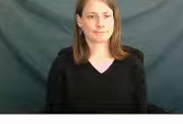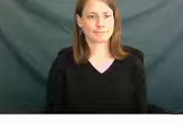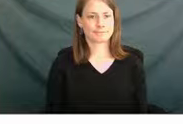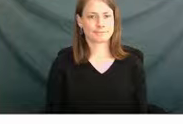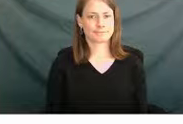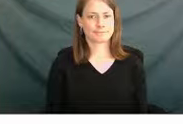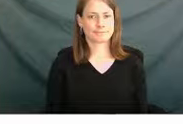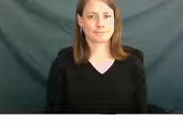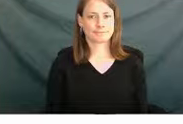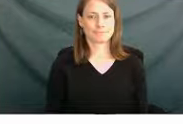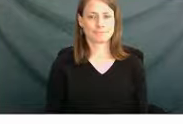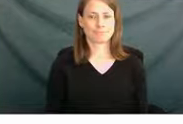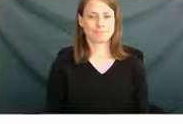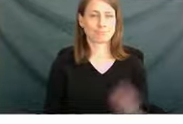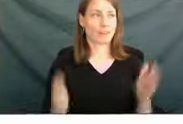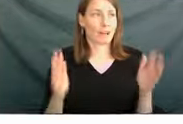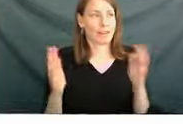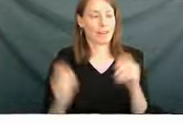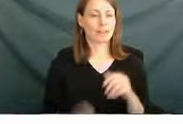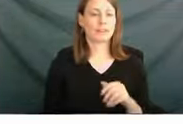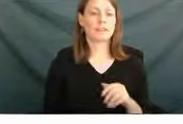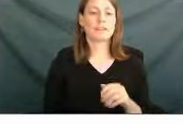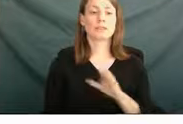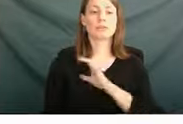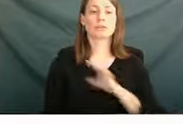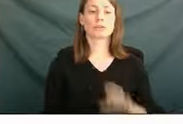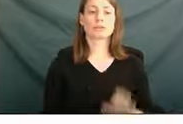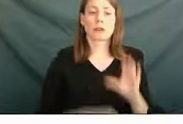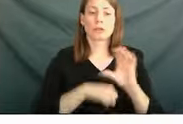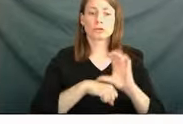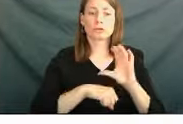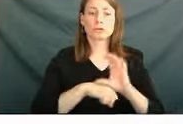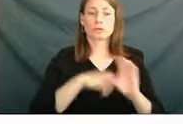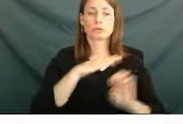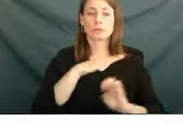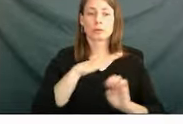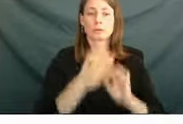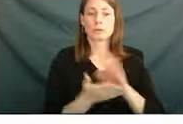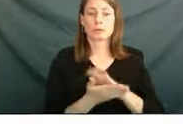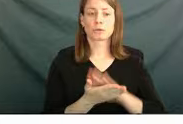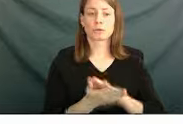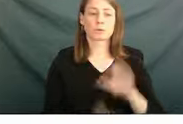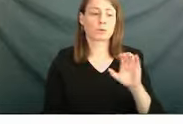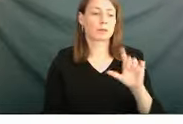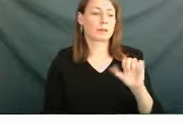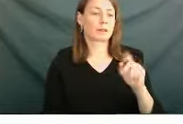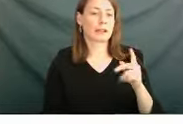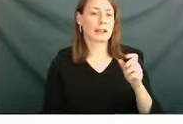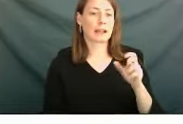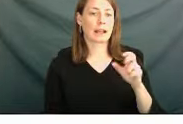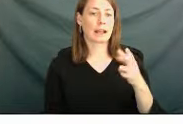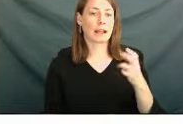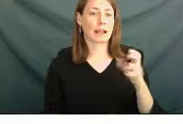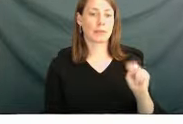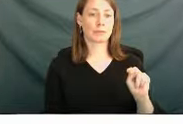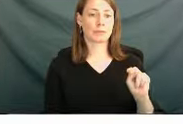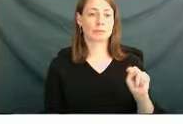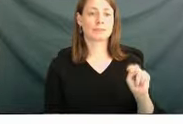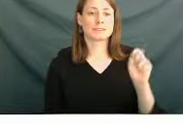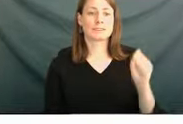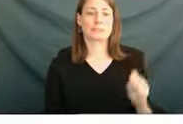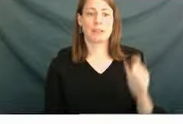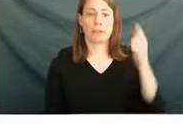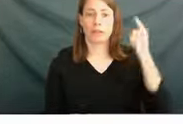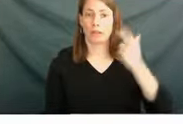Christchurch Primary School in Clapham, South London. Let's pretend it relates to John Bailey's working with Year 5 teacher